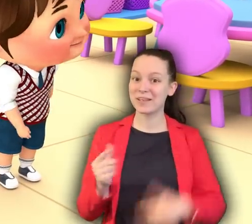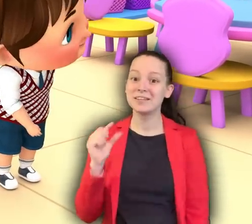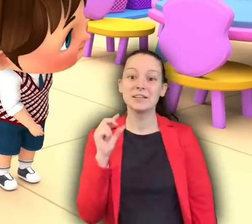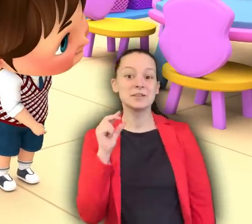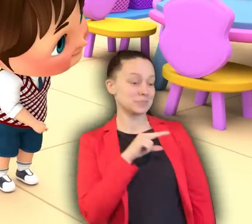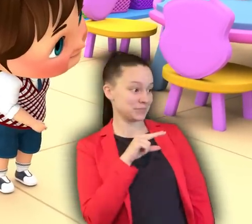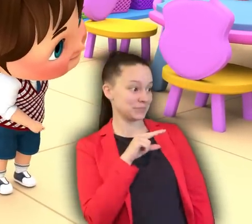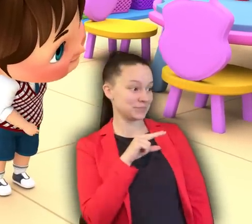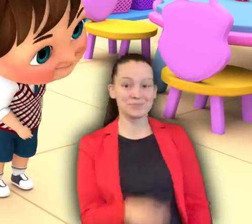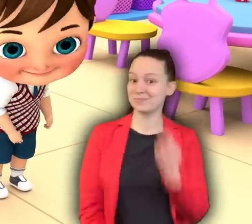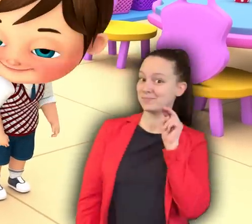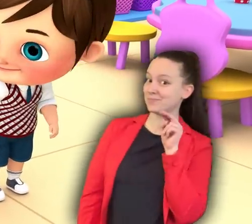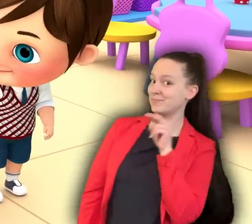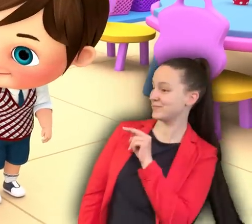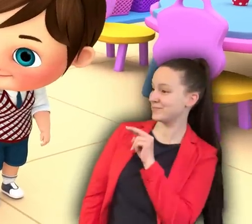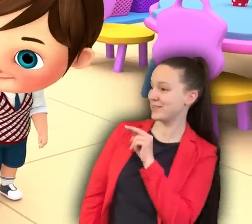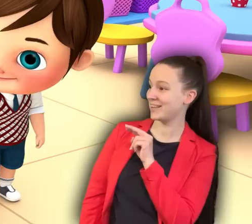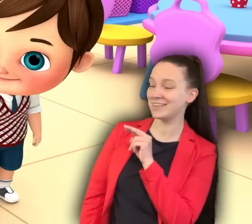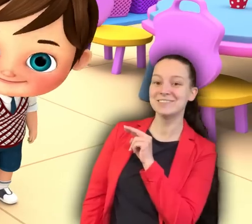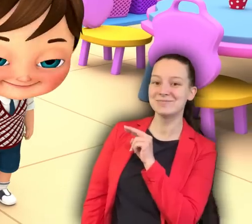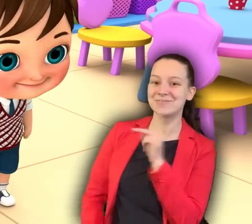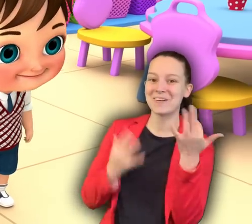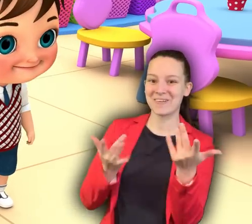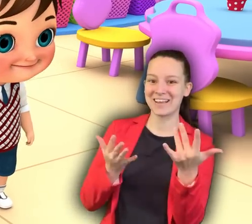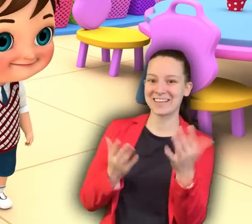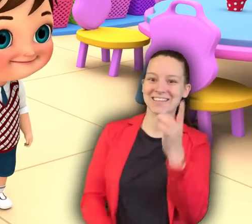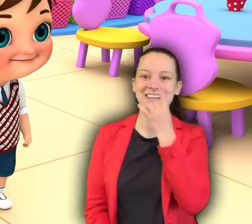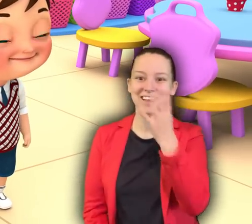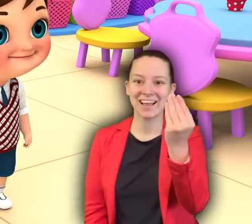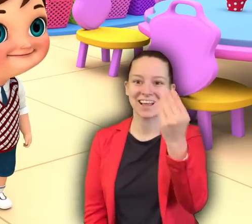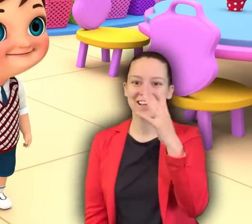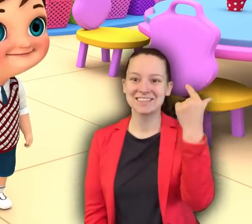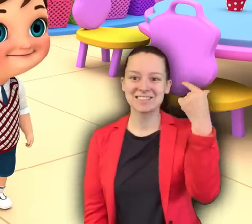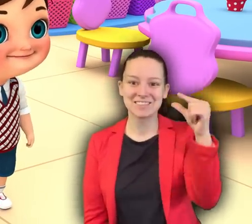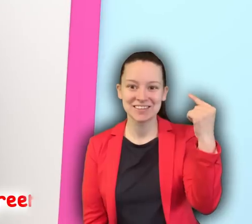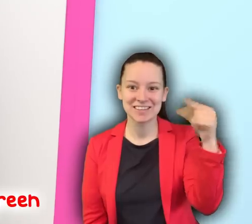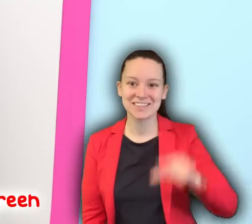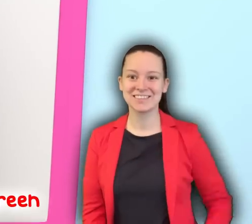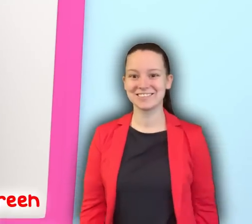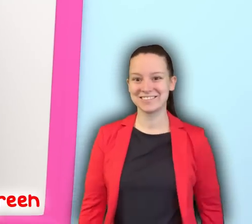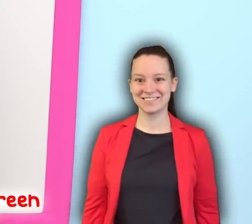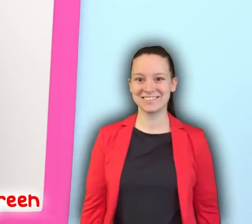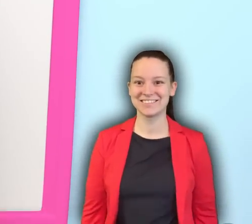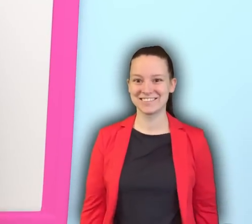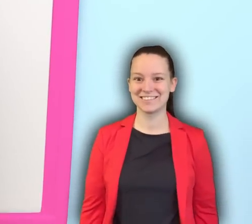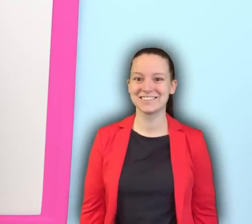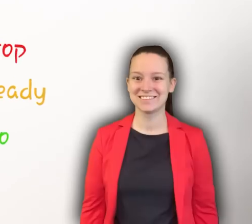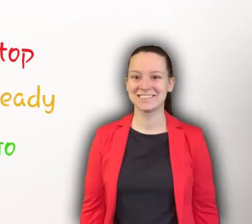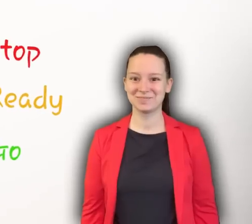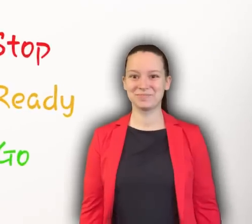then you look left and you look right better wait up till the light goes